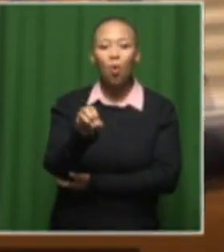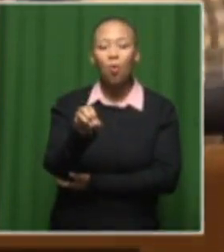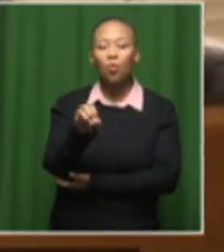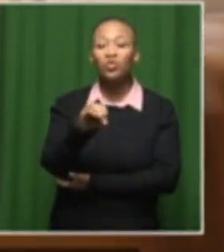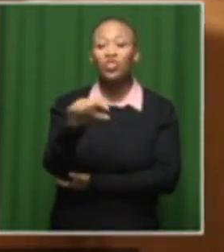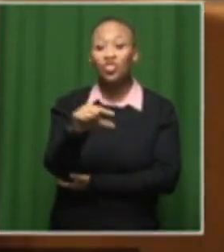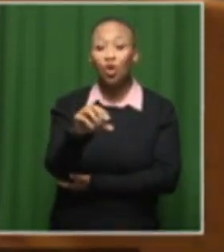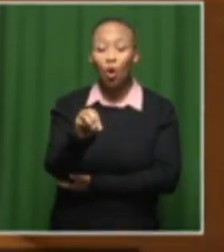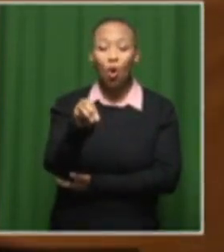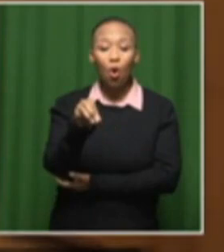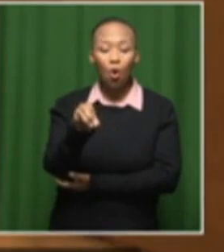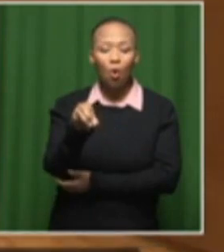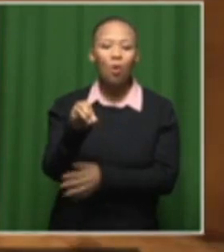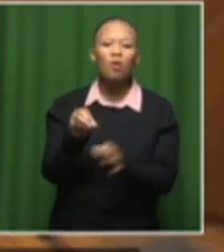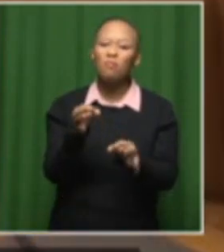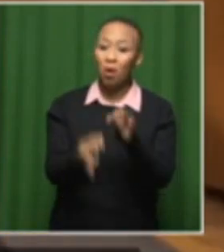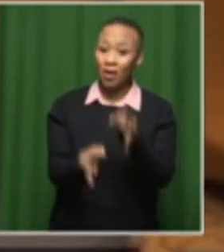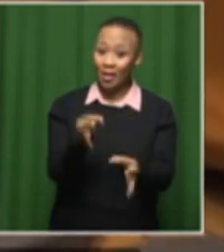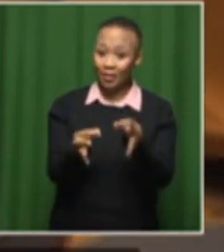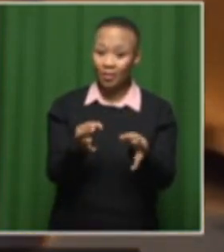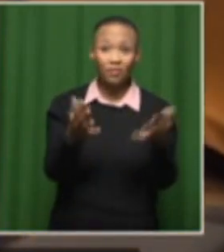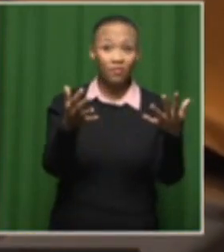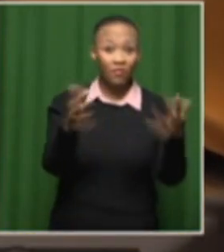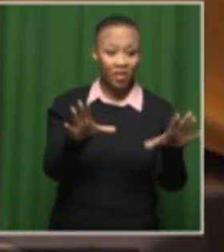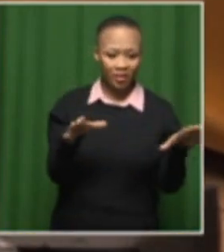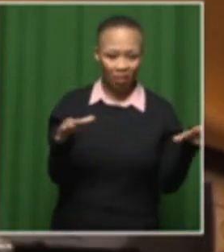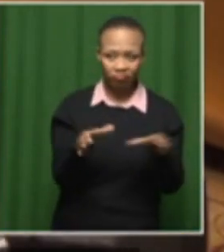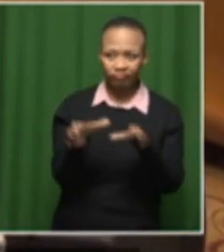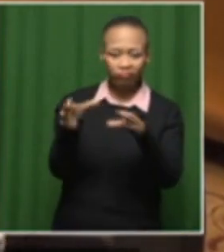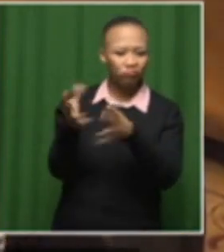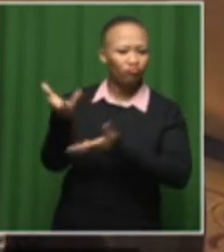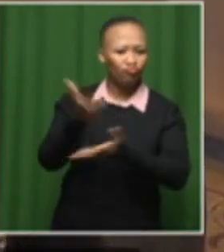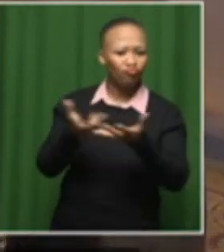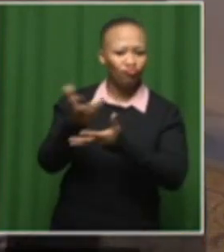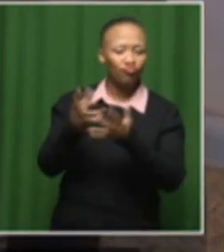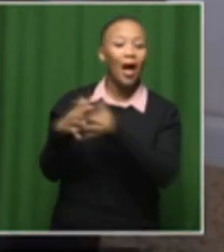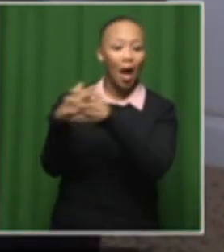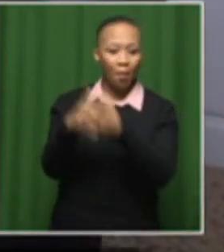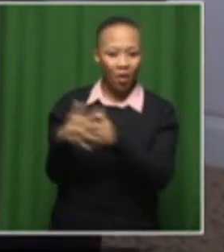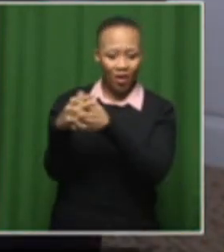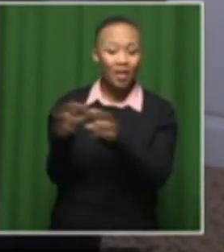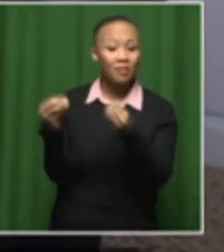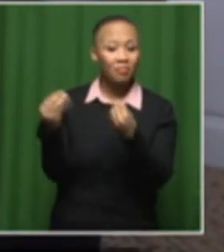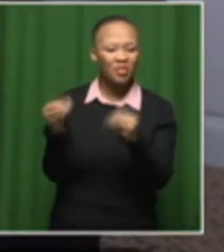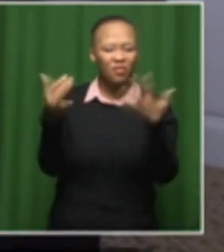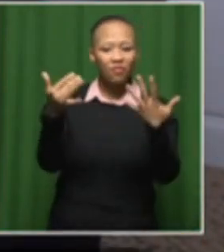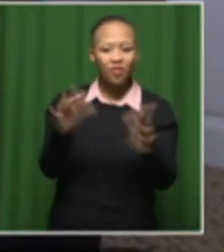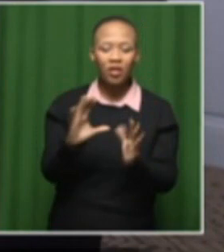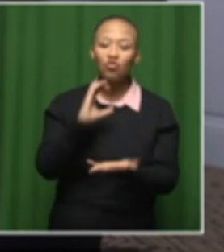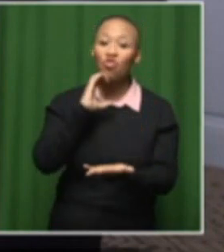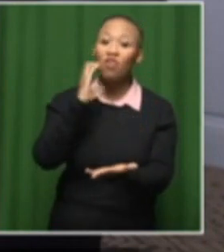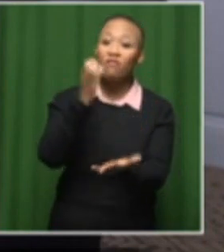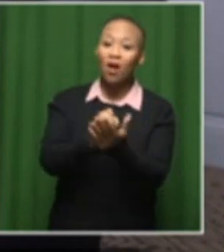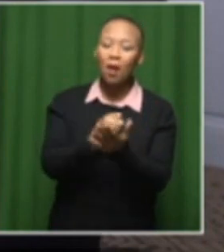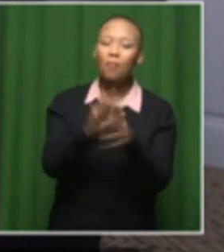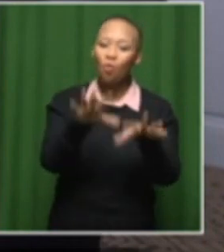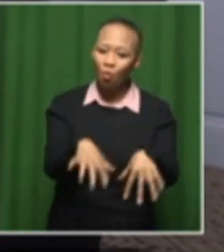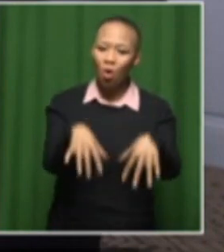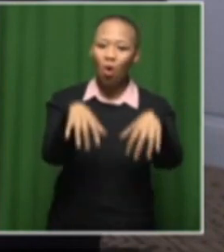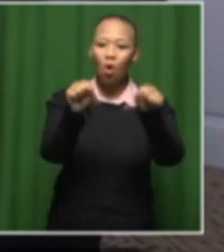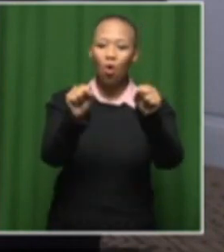and a key engagement with American business, final confirmation that South Africa will now play host to the key forum of